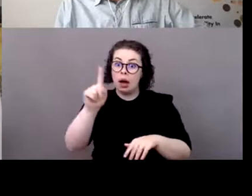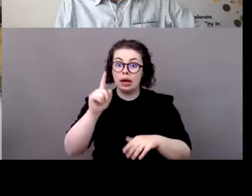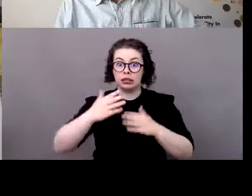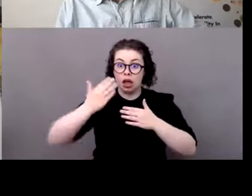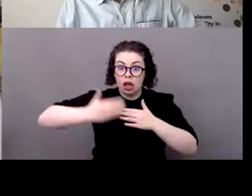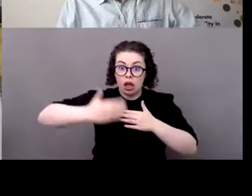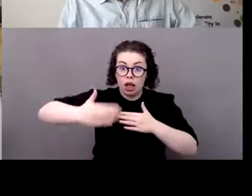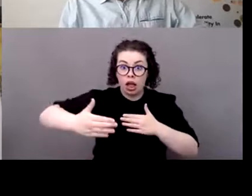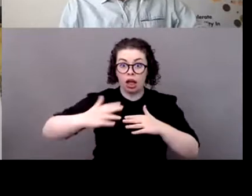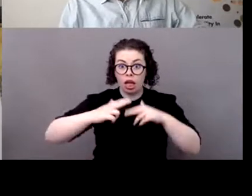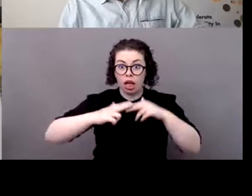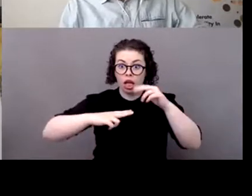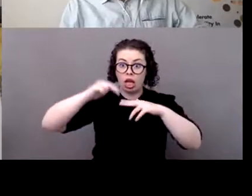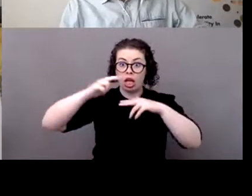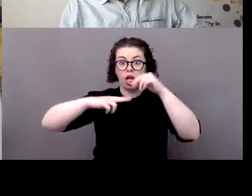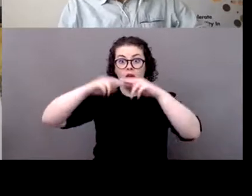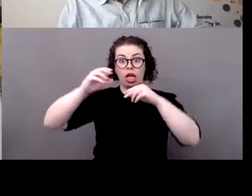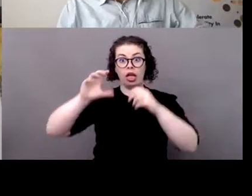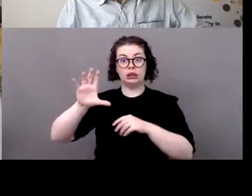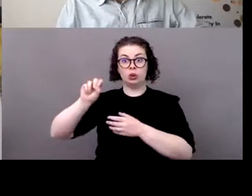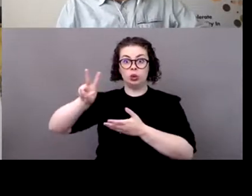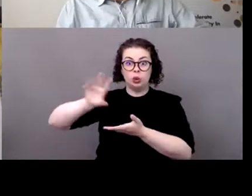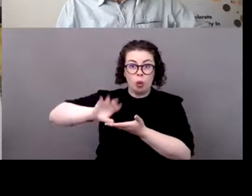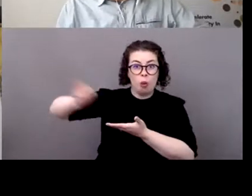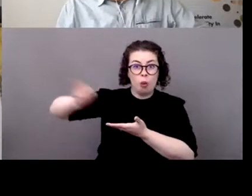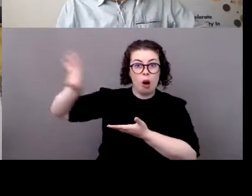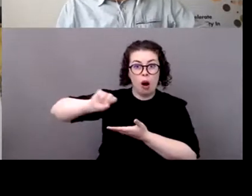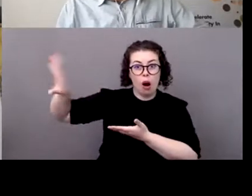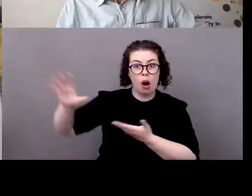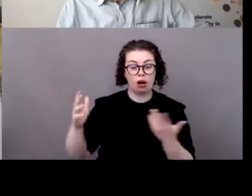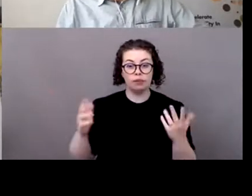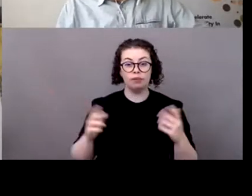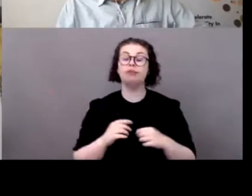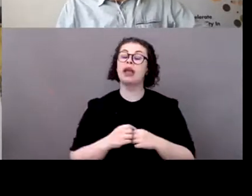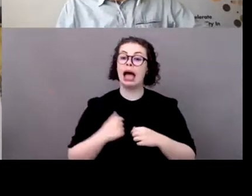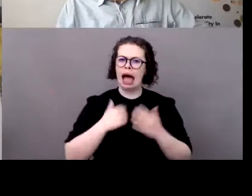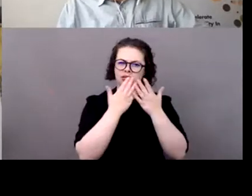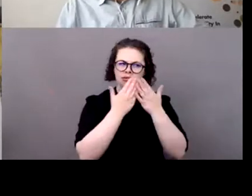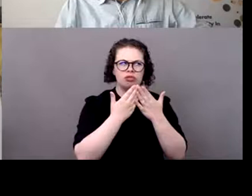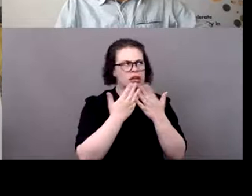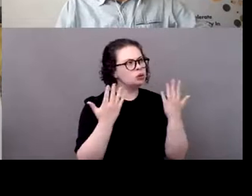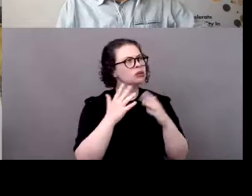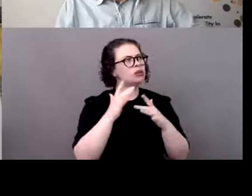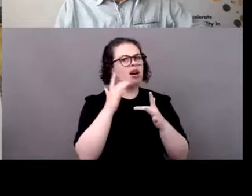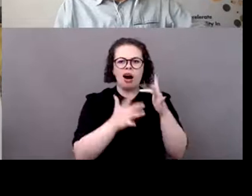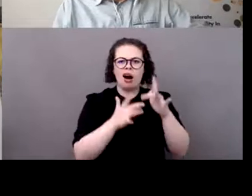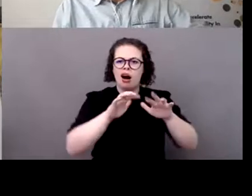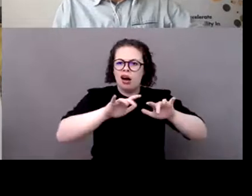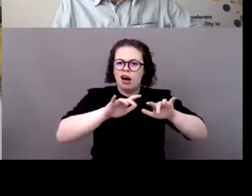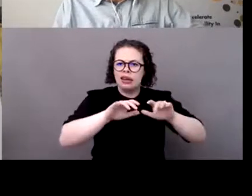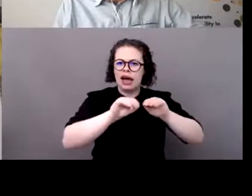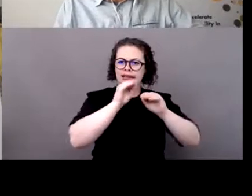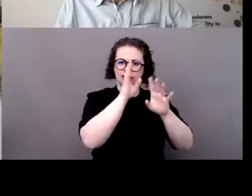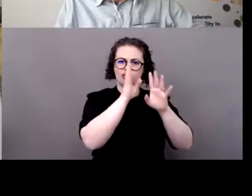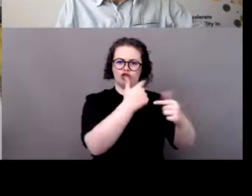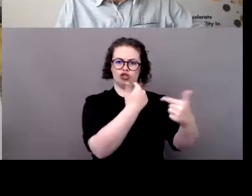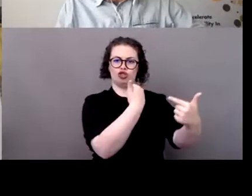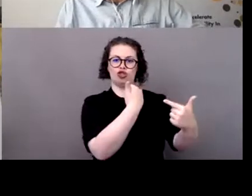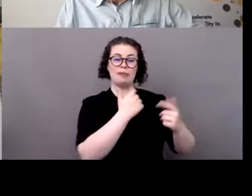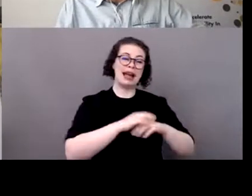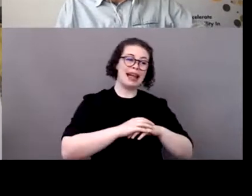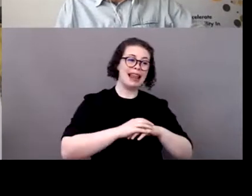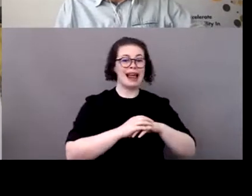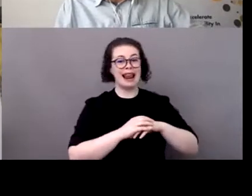the overall footprint per year of the online streaming, video streaming that we're doing is about the footprint of